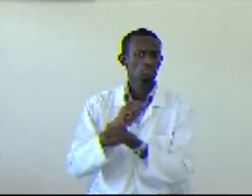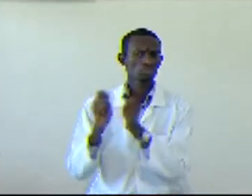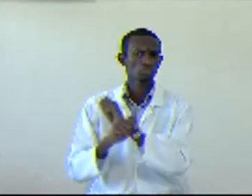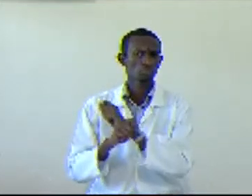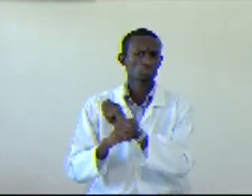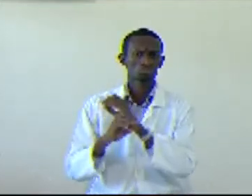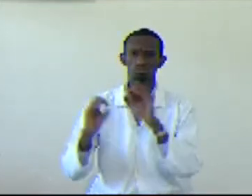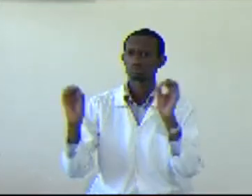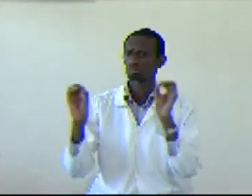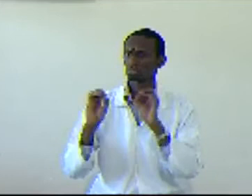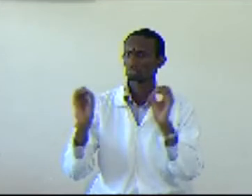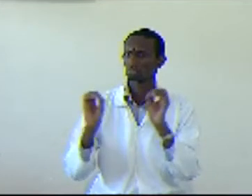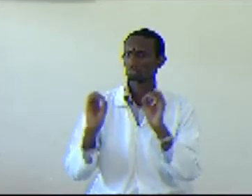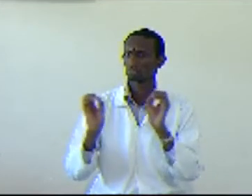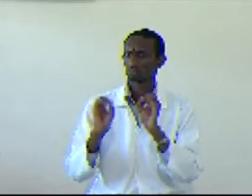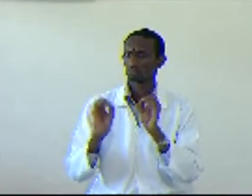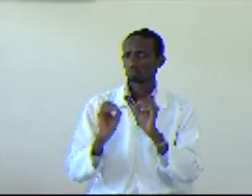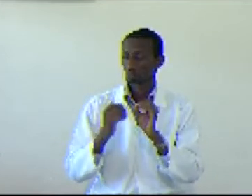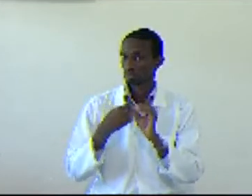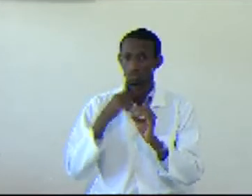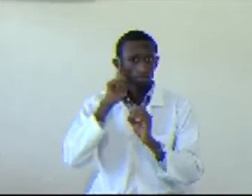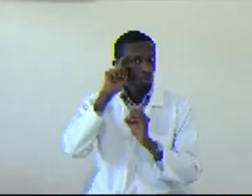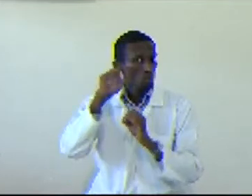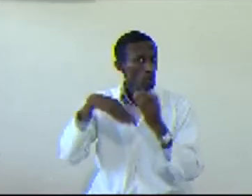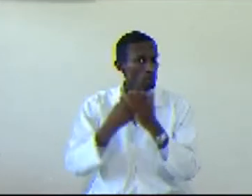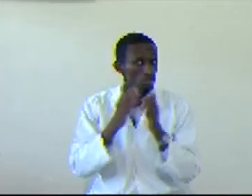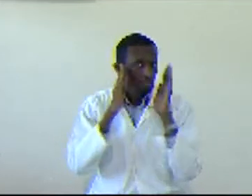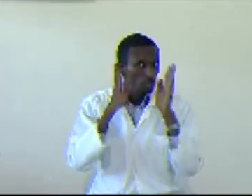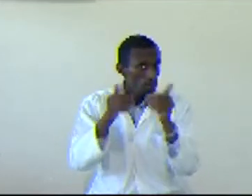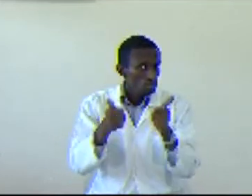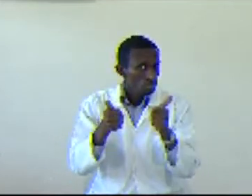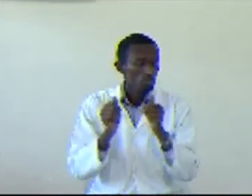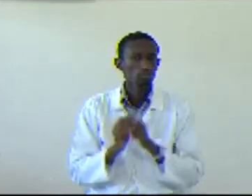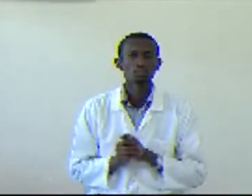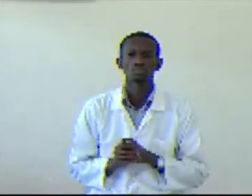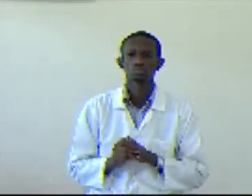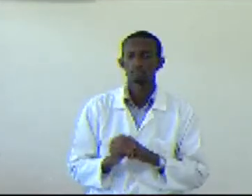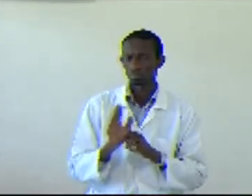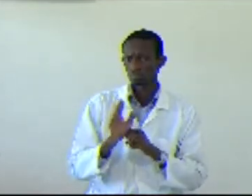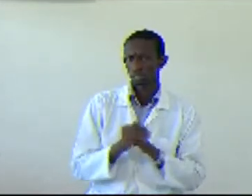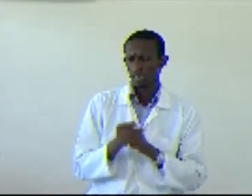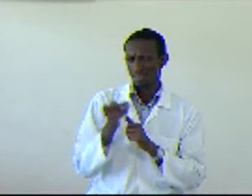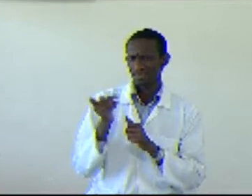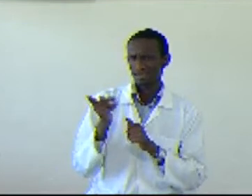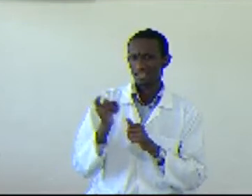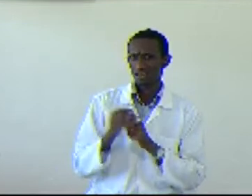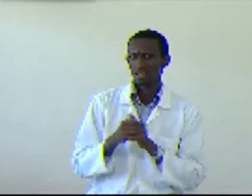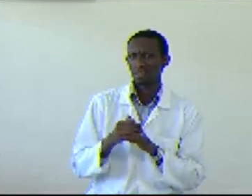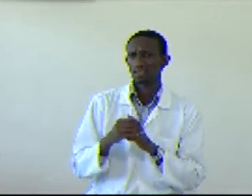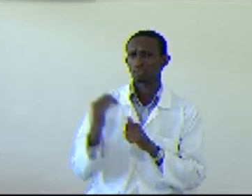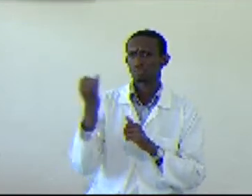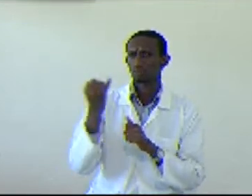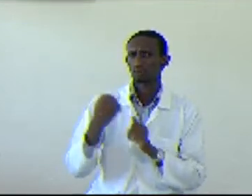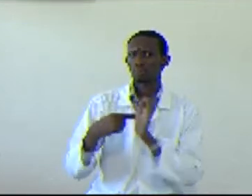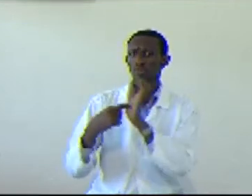change. So I hope that you are following. I was trying now to give you, or to let you have now this explanation of the diagram. First of